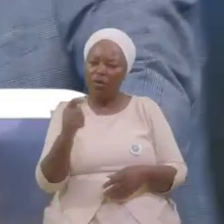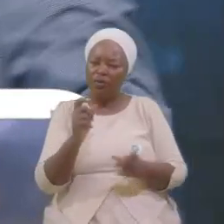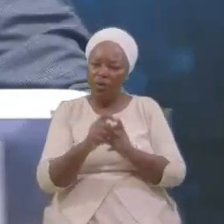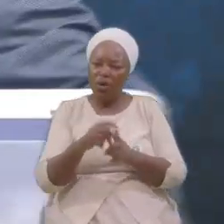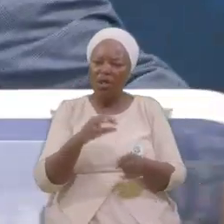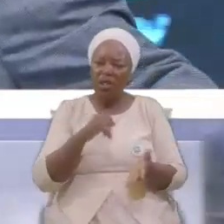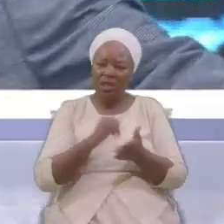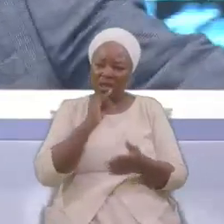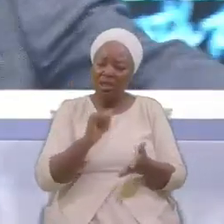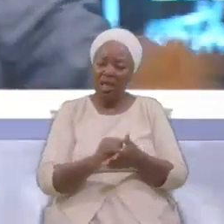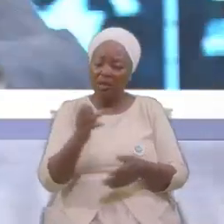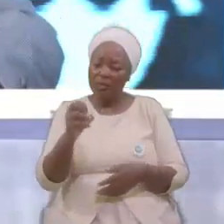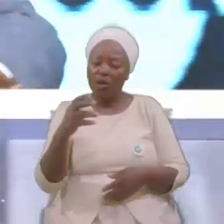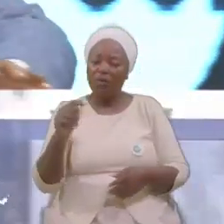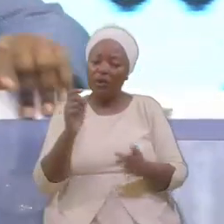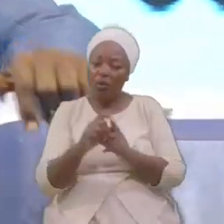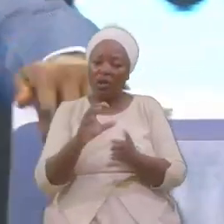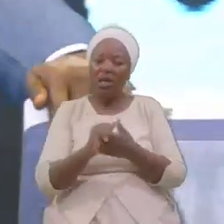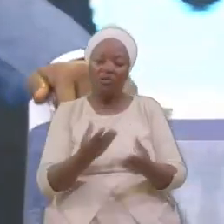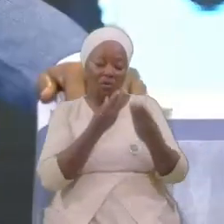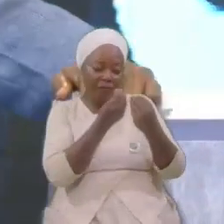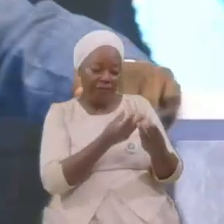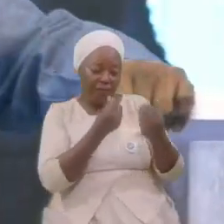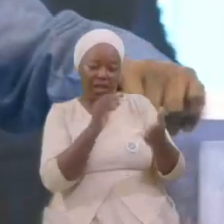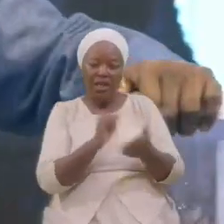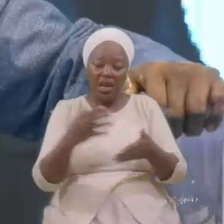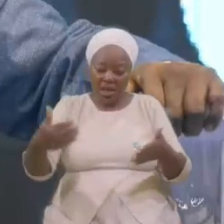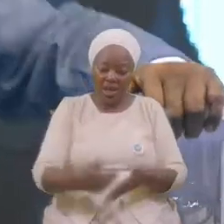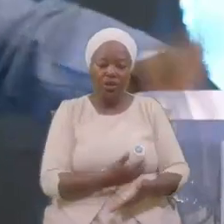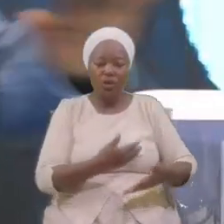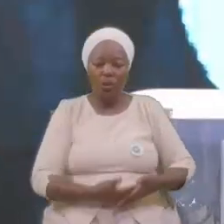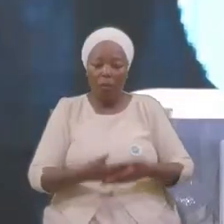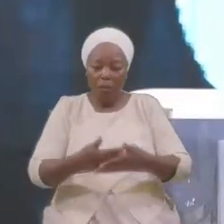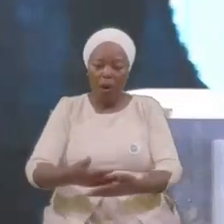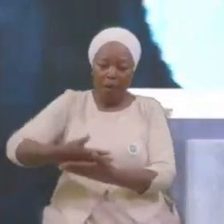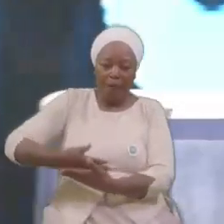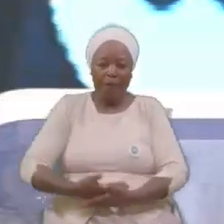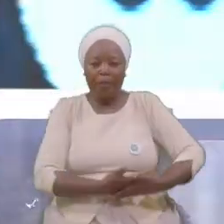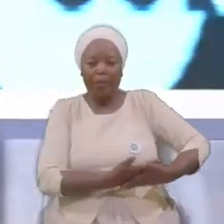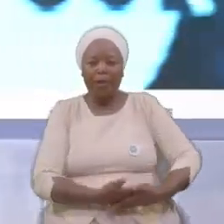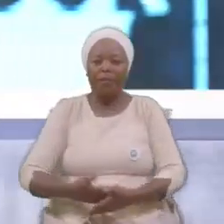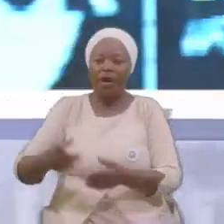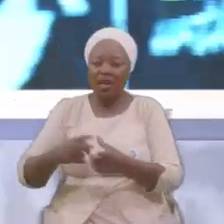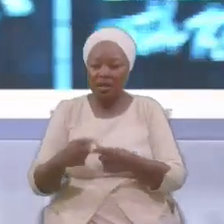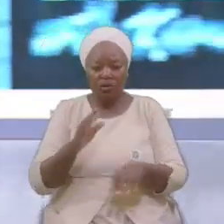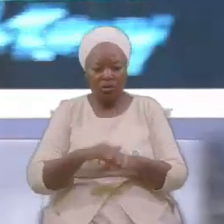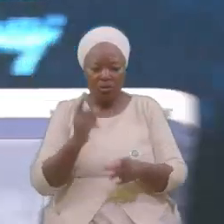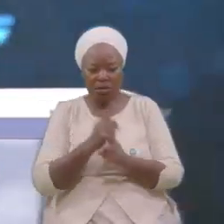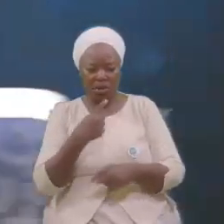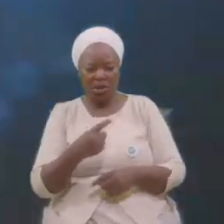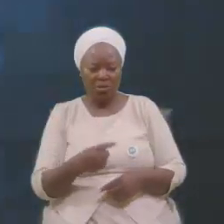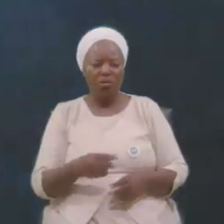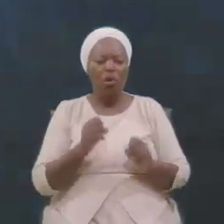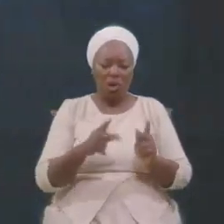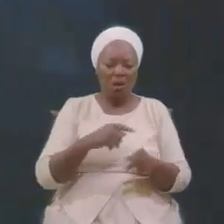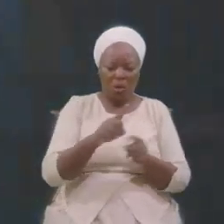of the word that will feed the newborn babes. And you don't just say, okay, when I go to church on